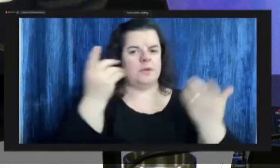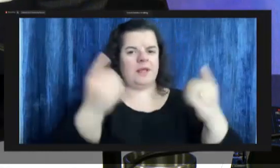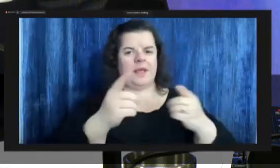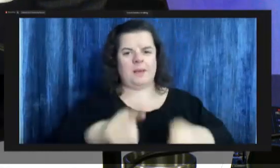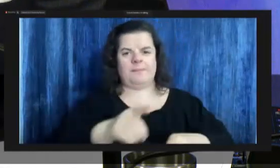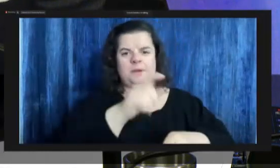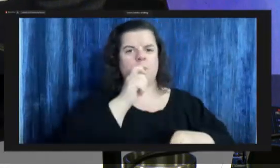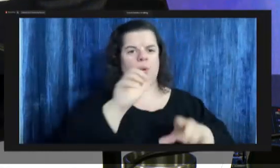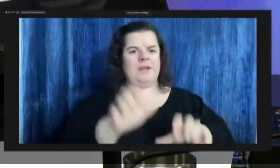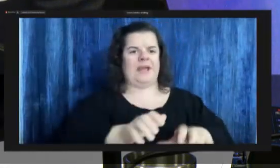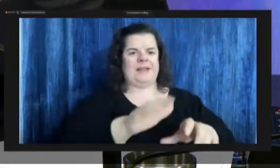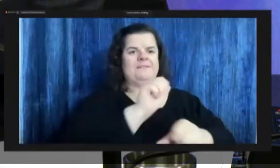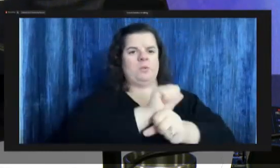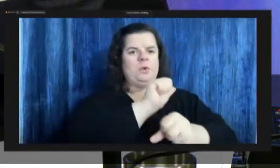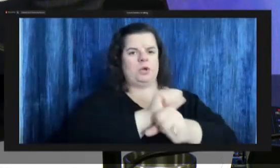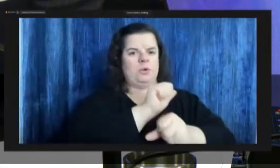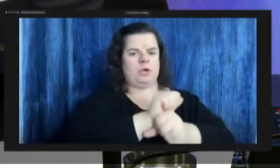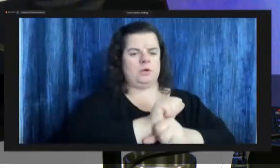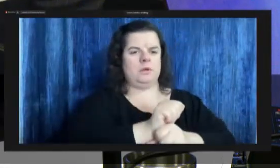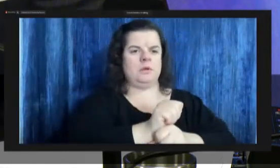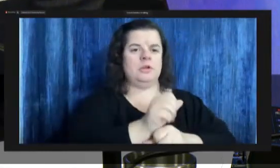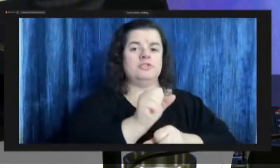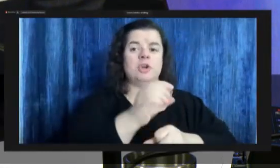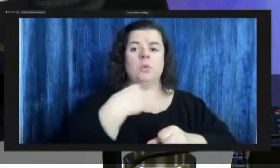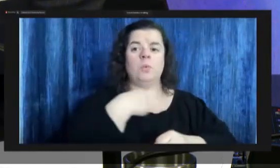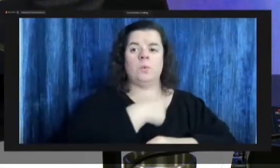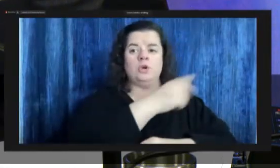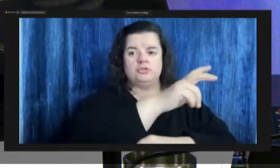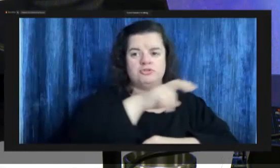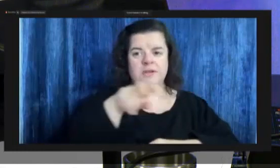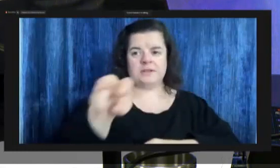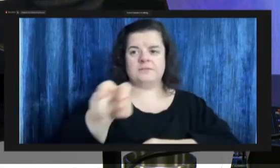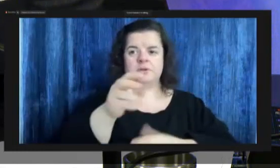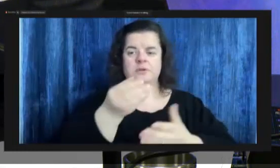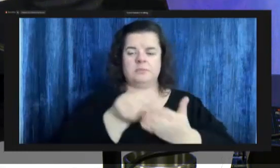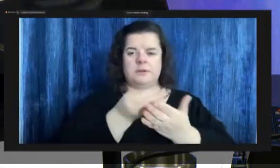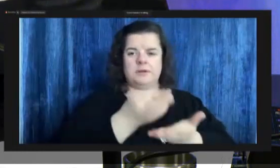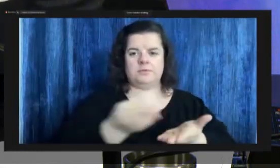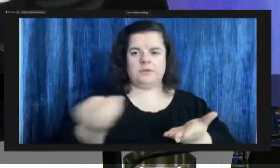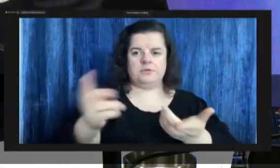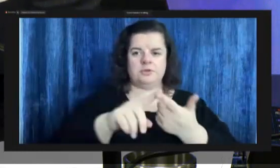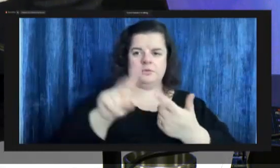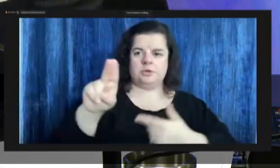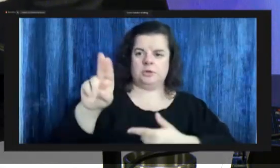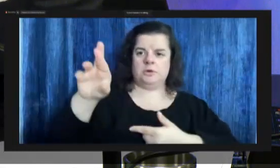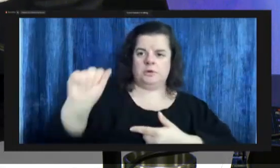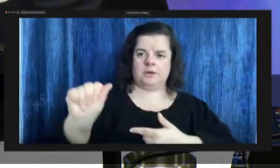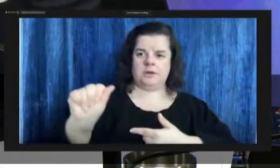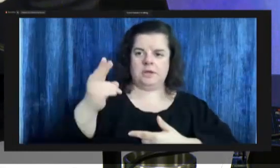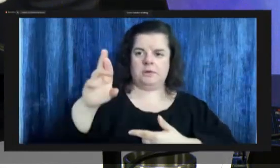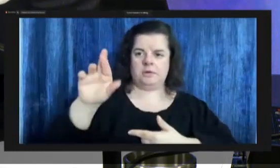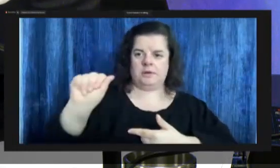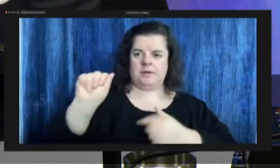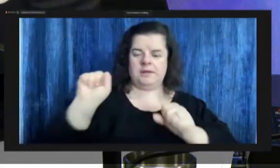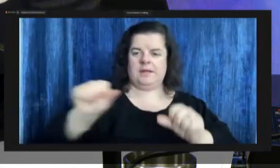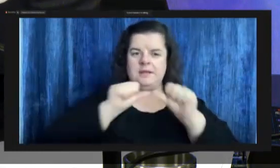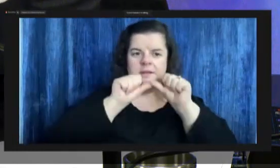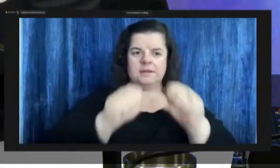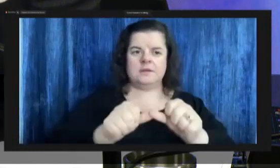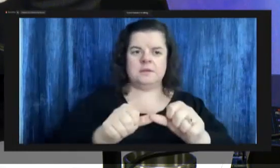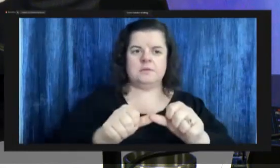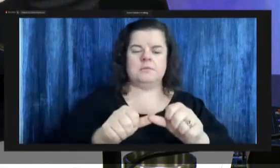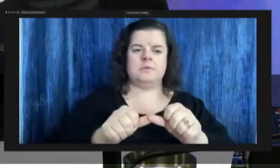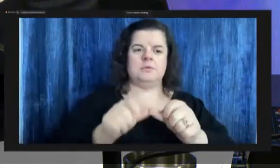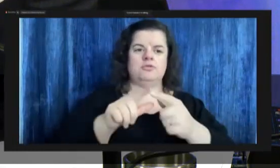actively working on. Therefore, we're transferring it the resources to the URA so the URA can continue doing the finishing